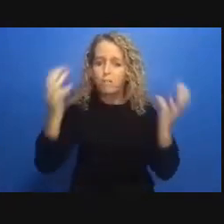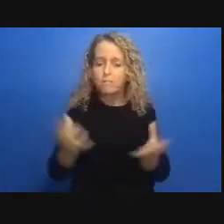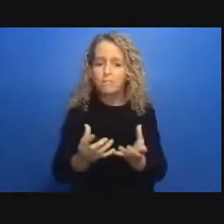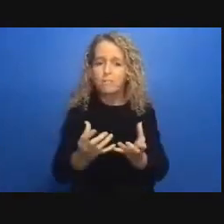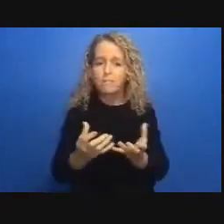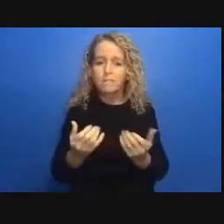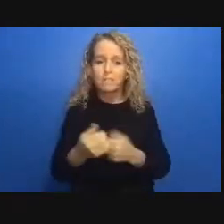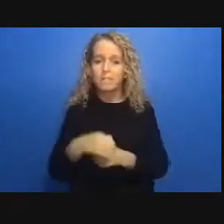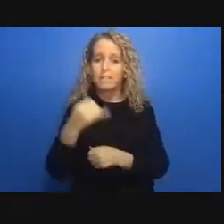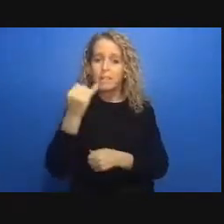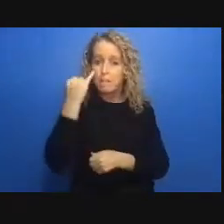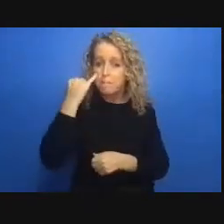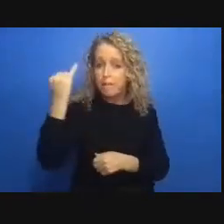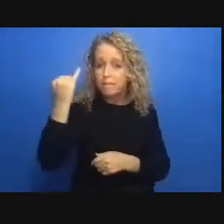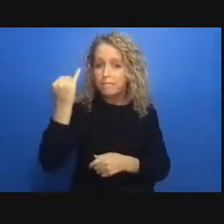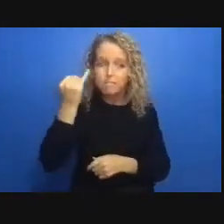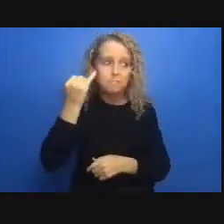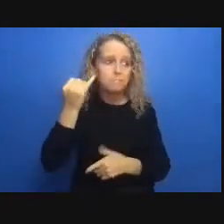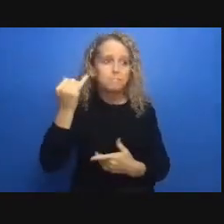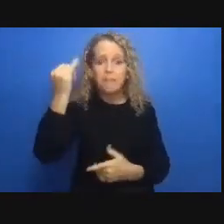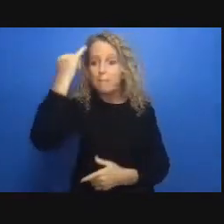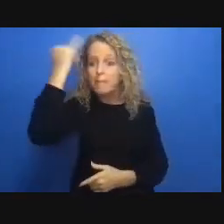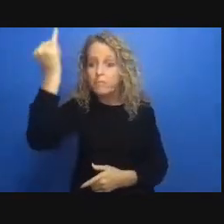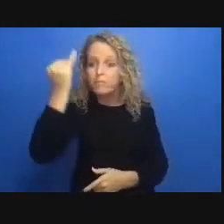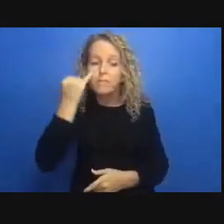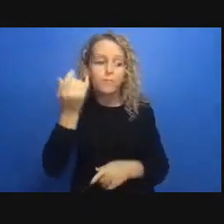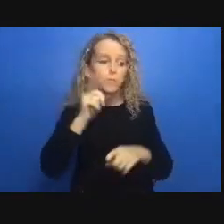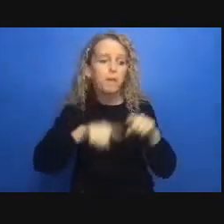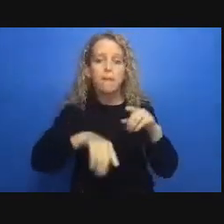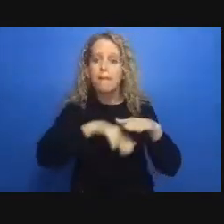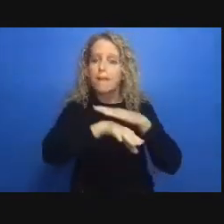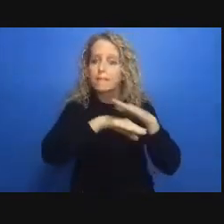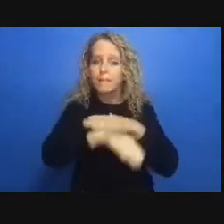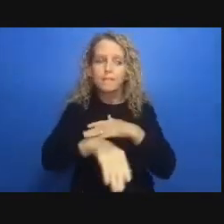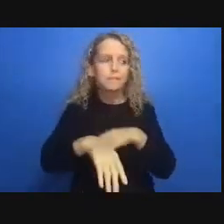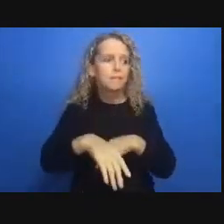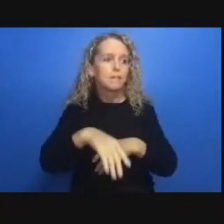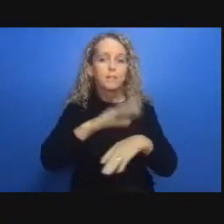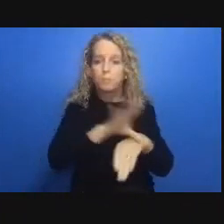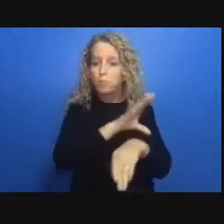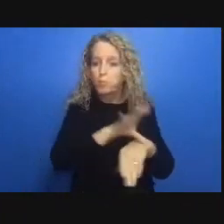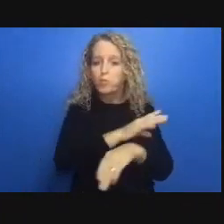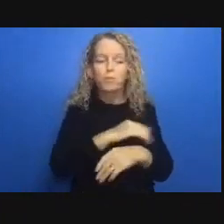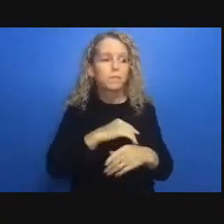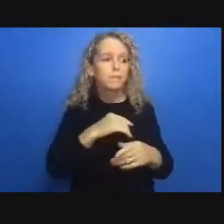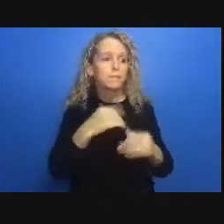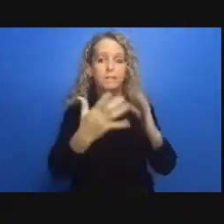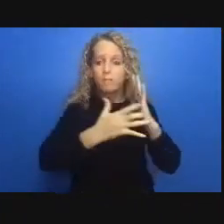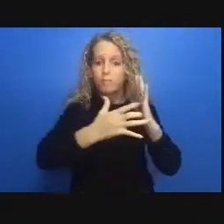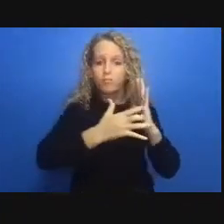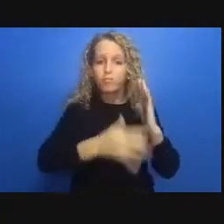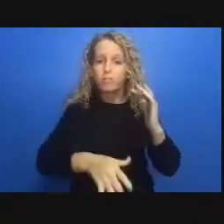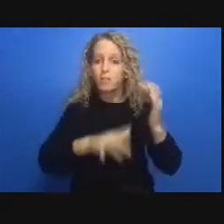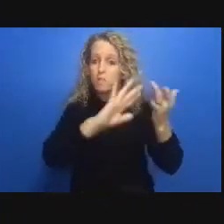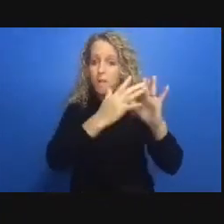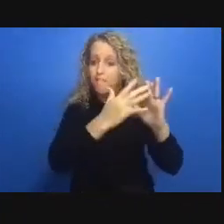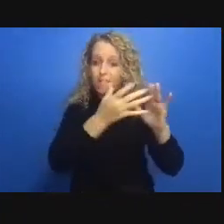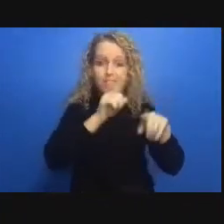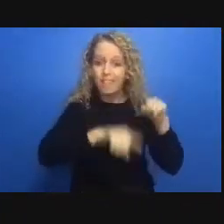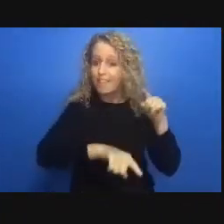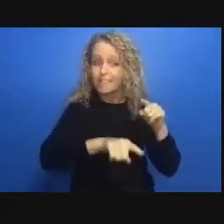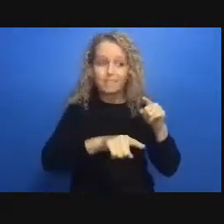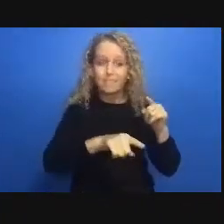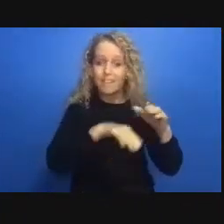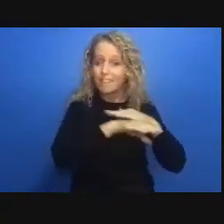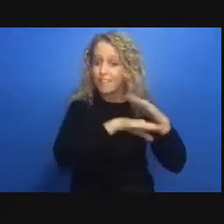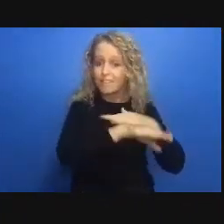access to the internet, it's inconceivable for a lot of people, but that is the reality today for a